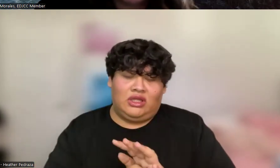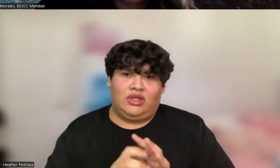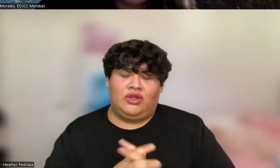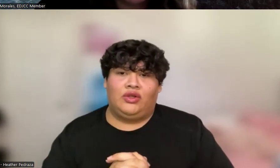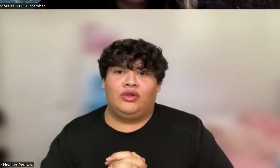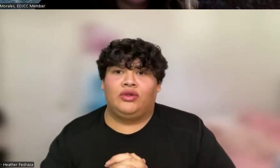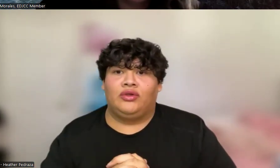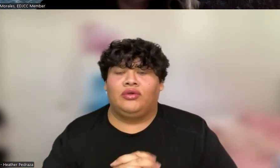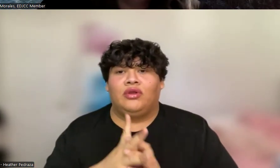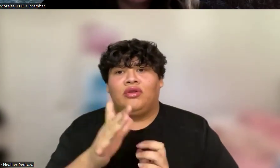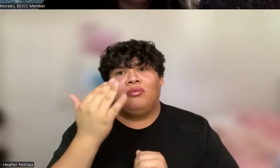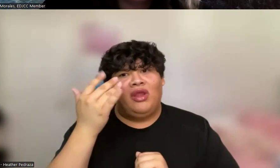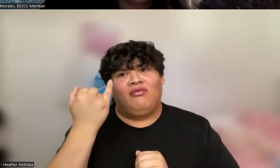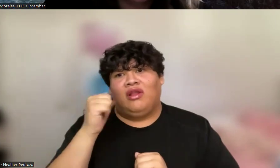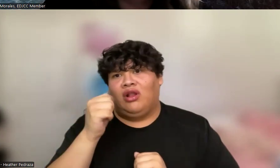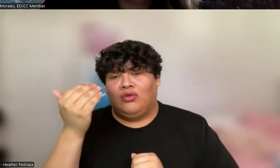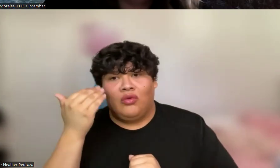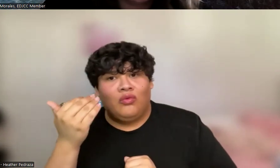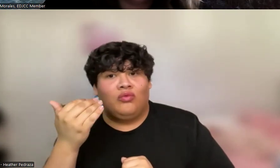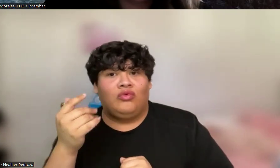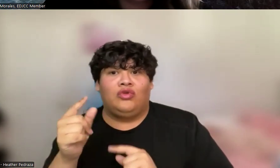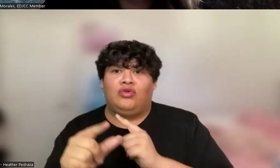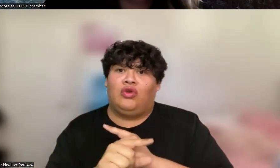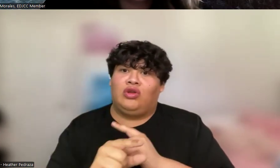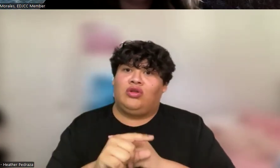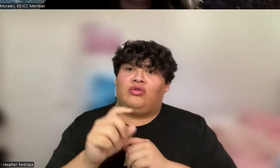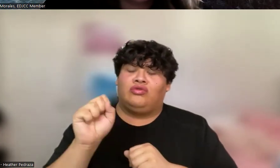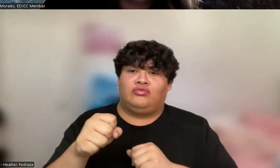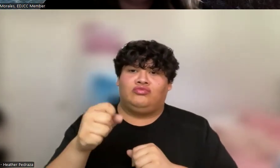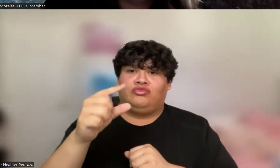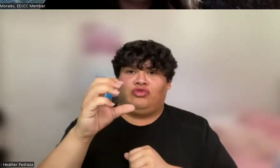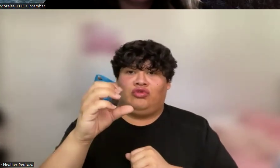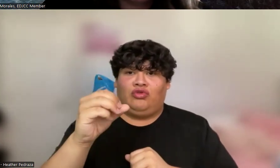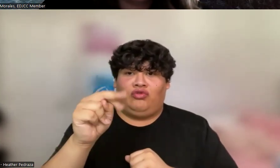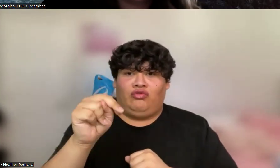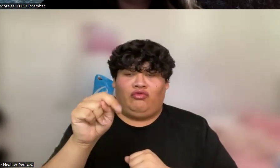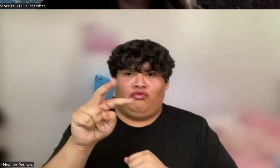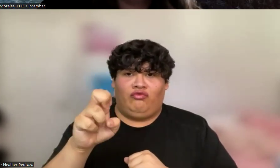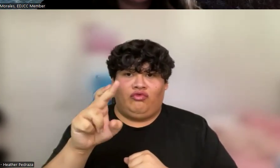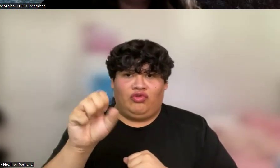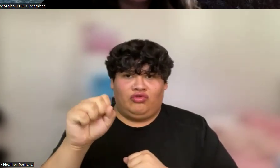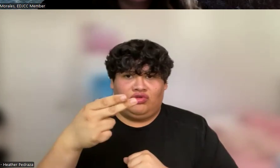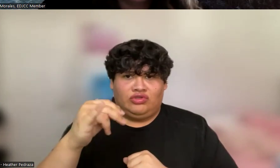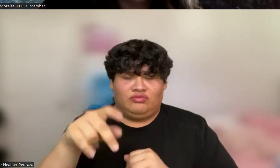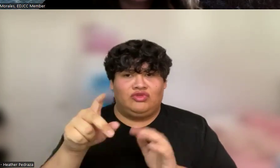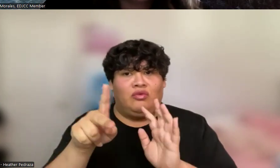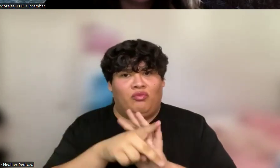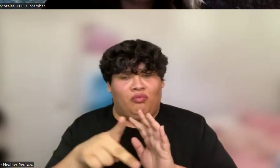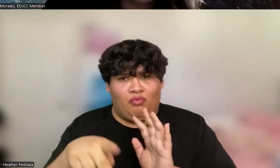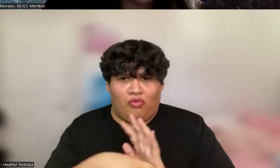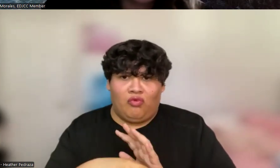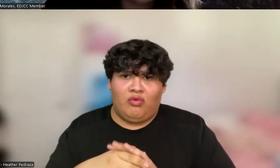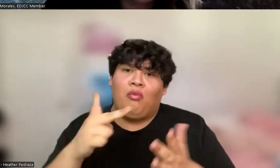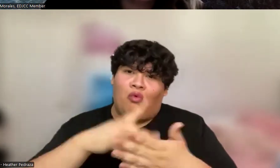As you may or may not know, public guardian probate conservatorship is a non-mandated program. So it